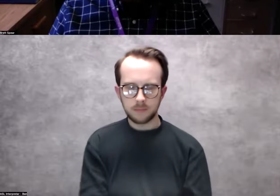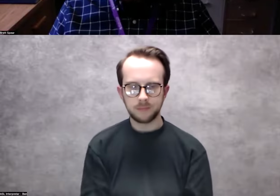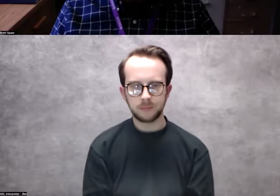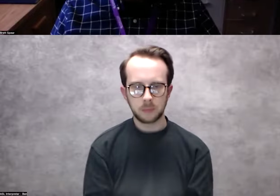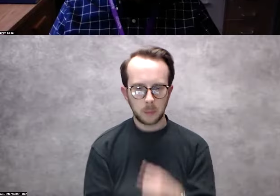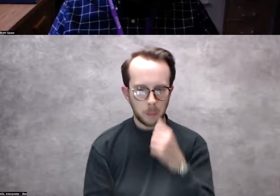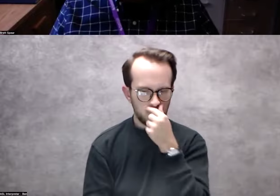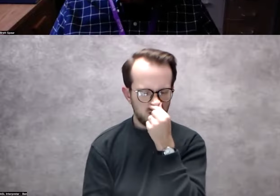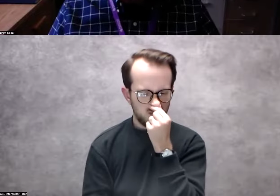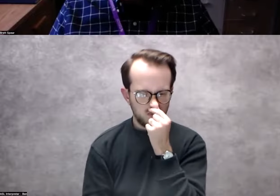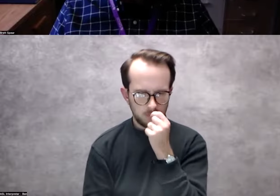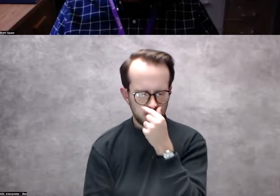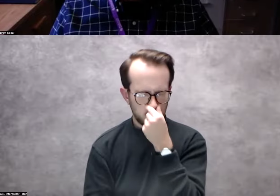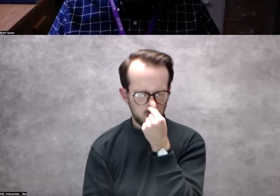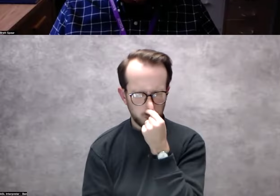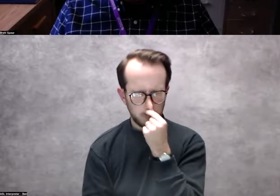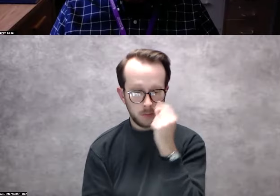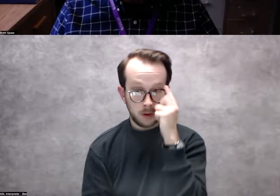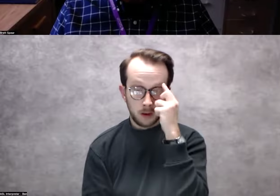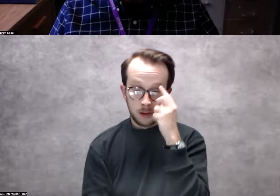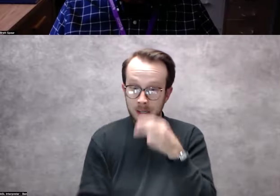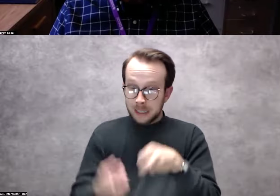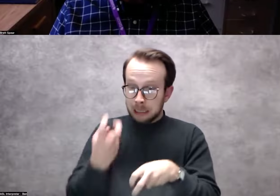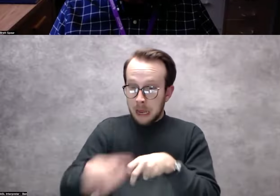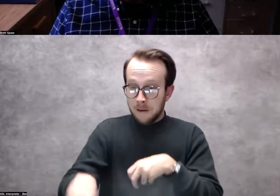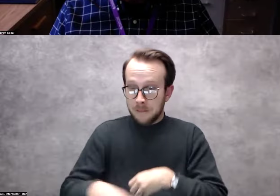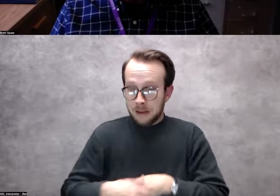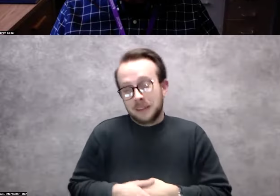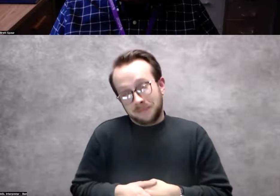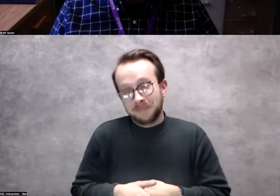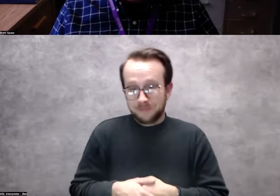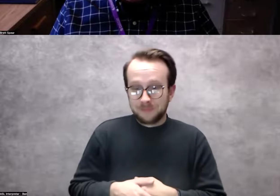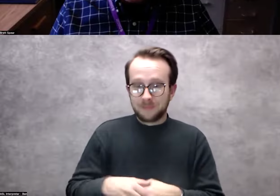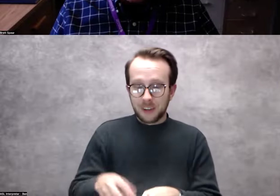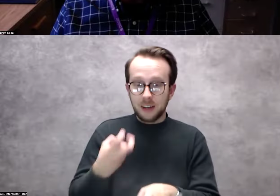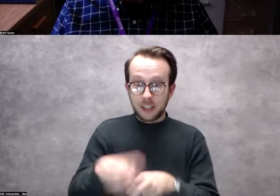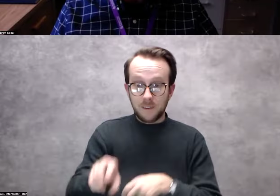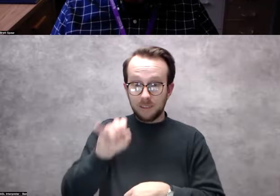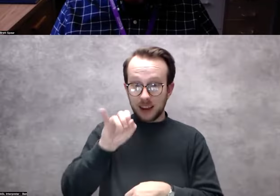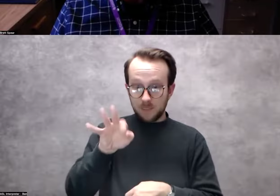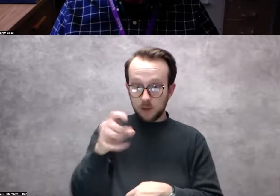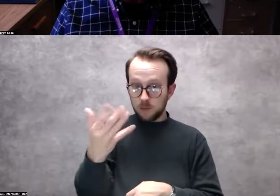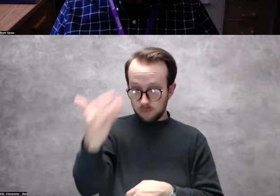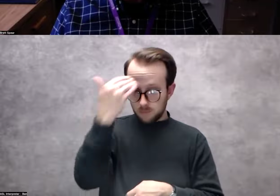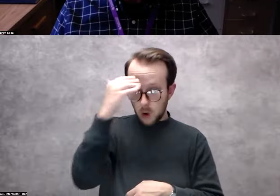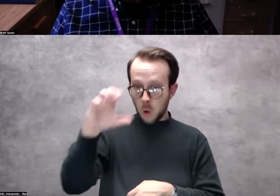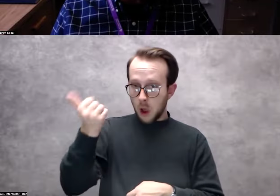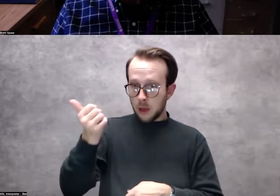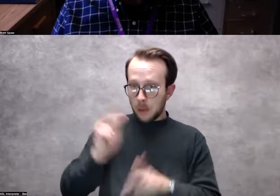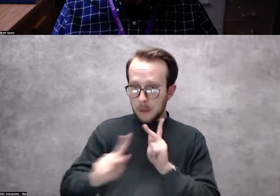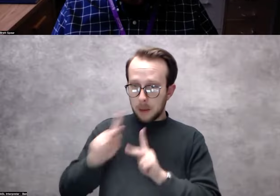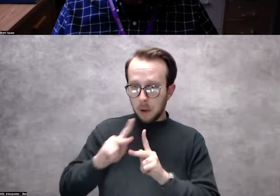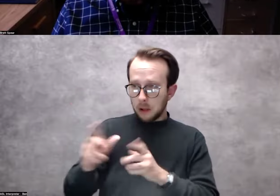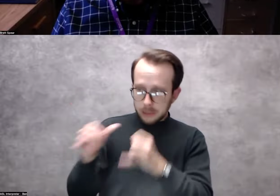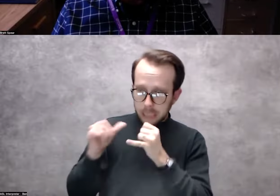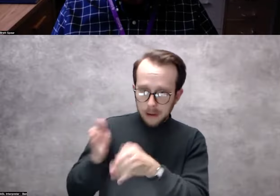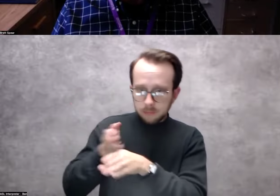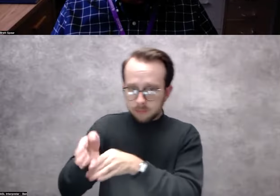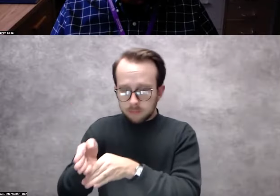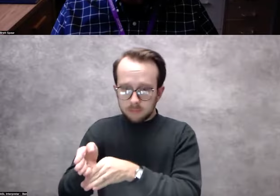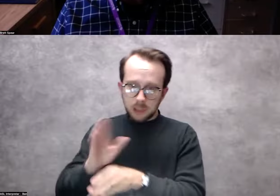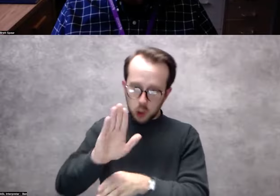So yeah, that's a tough one. I mean, if you know some other people that are in your field, whether they're at your institution or people at